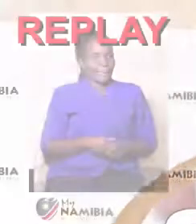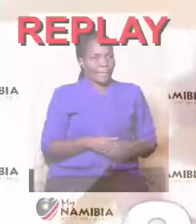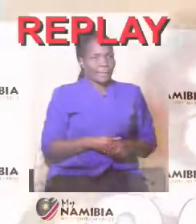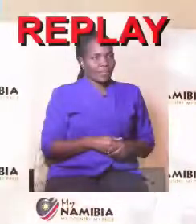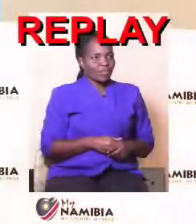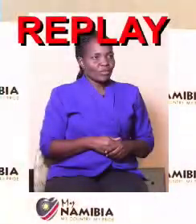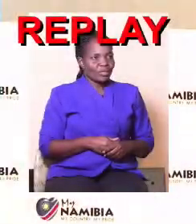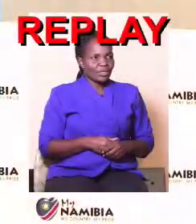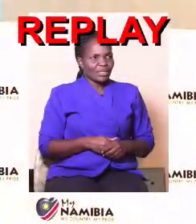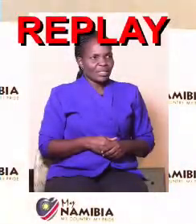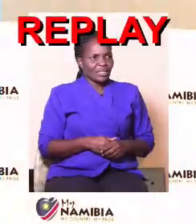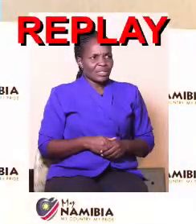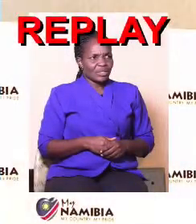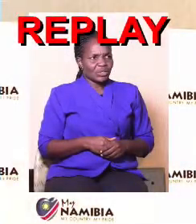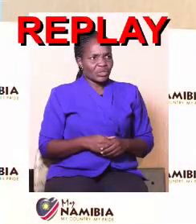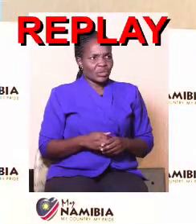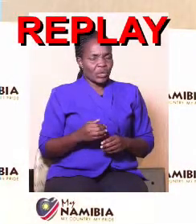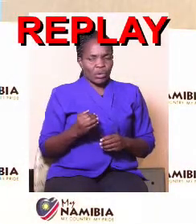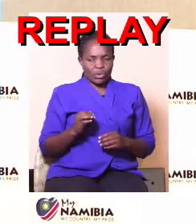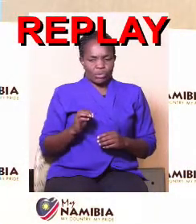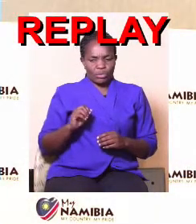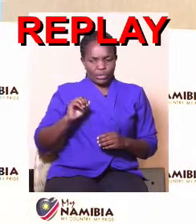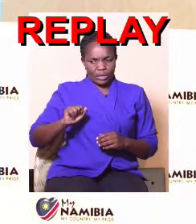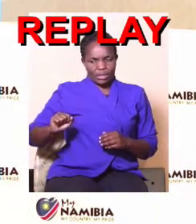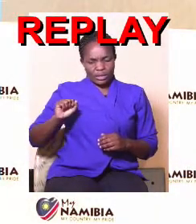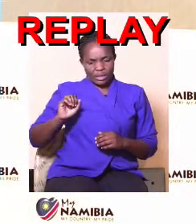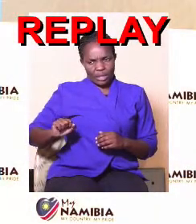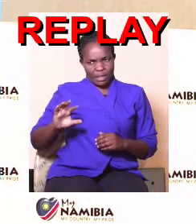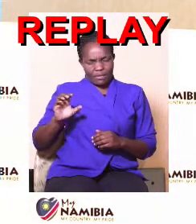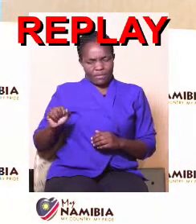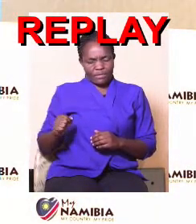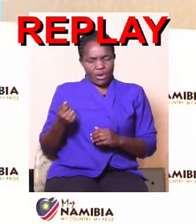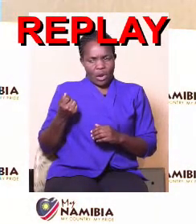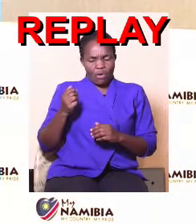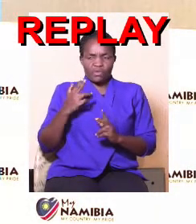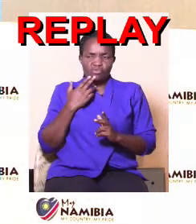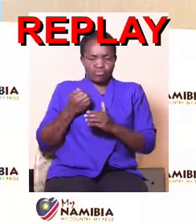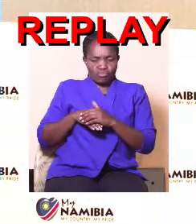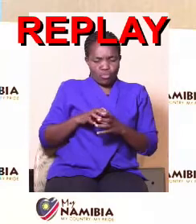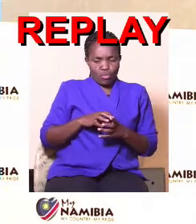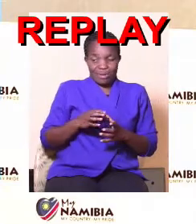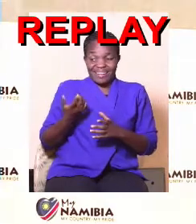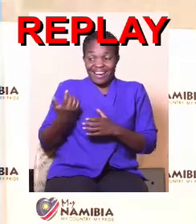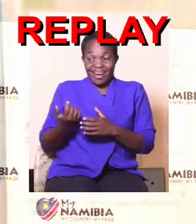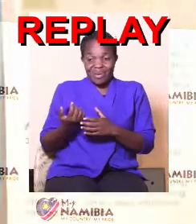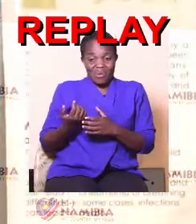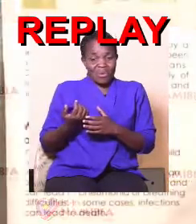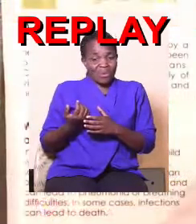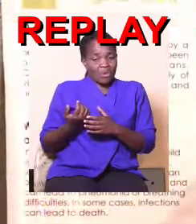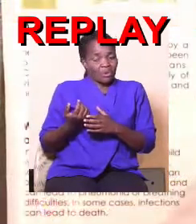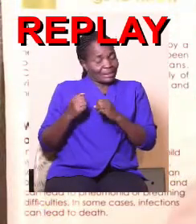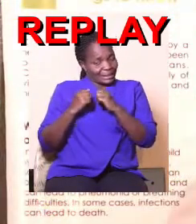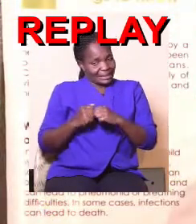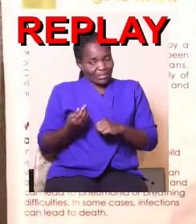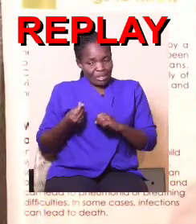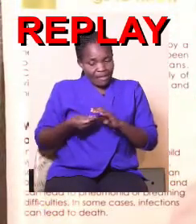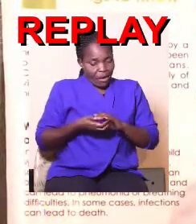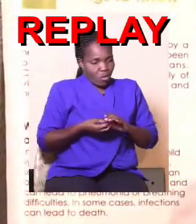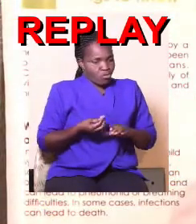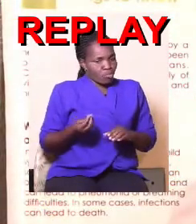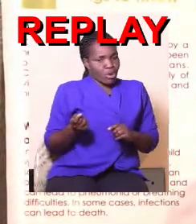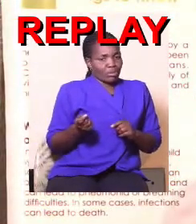money leaving South Africa. That's why the rand is depreciating, is weakening, yes. During times of